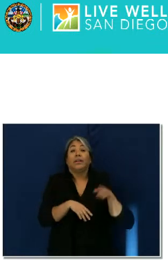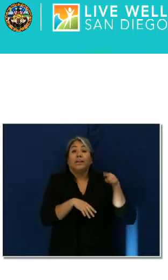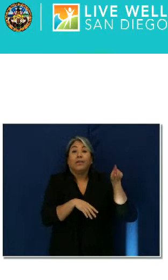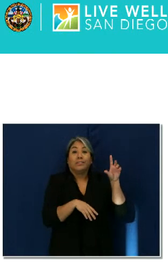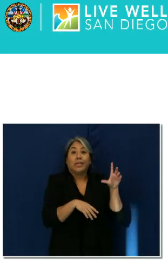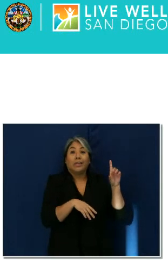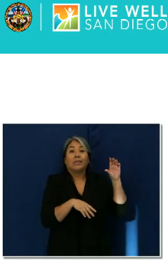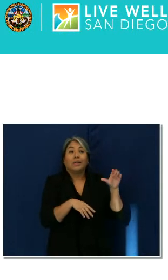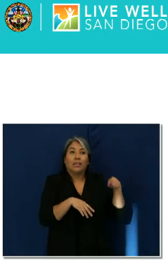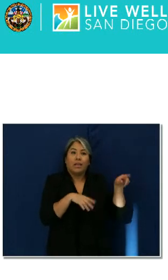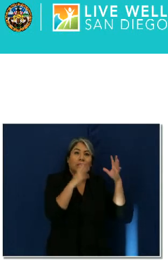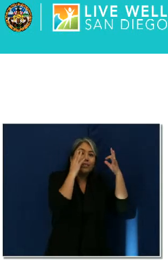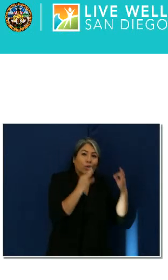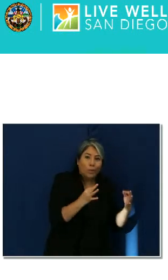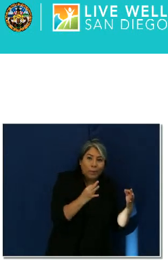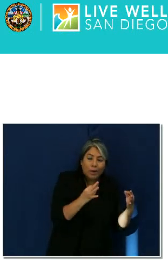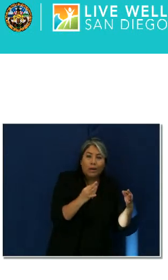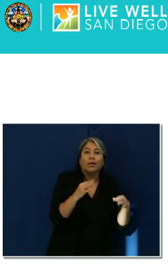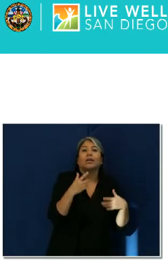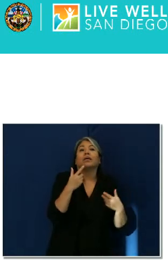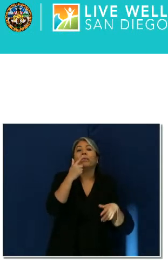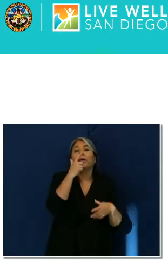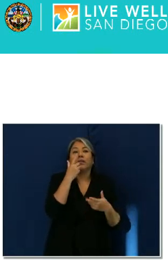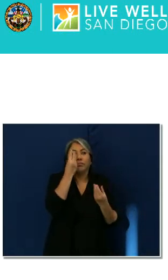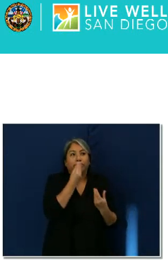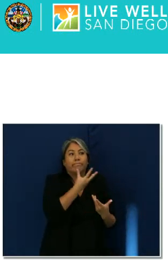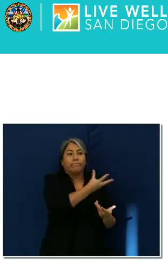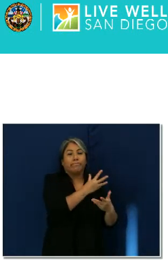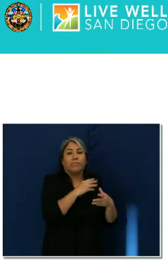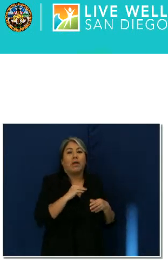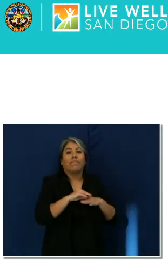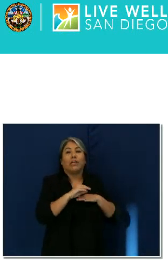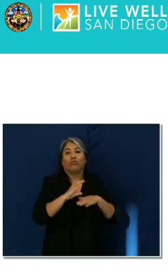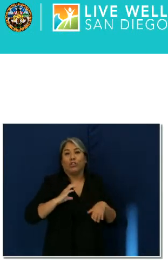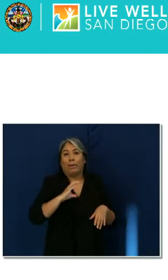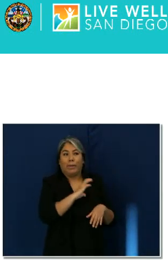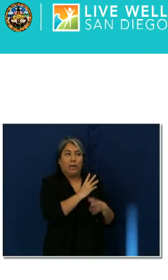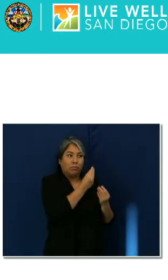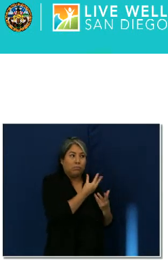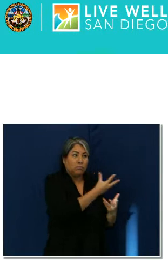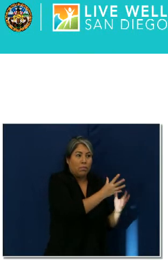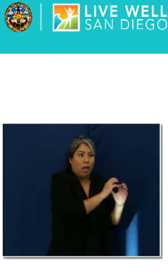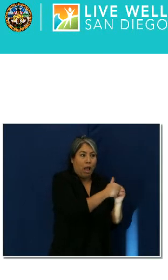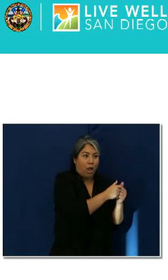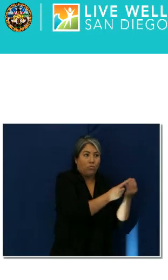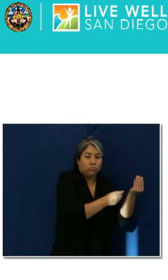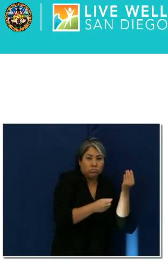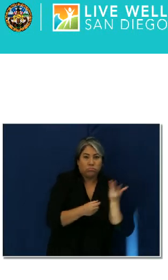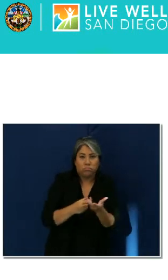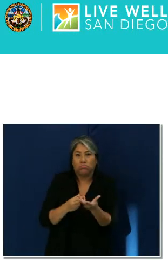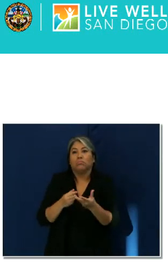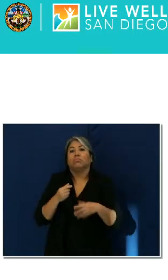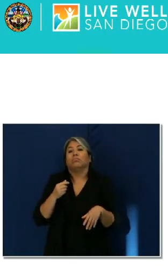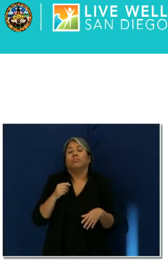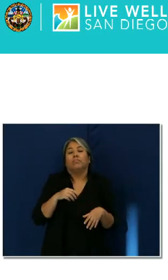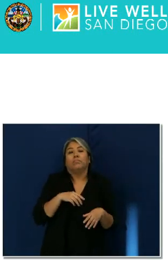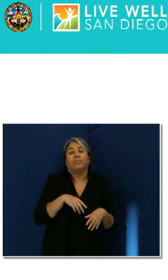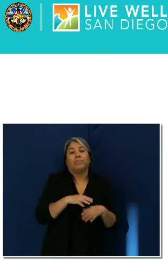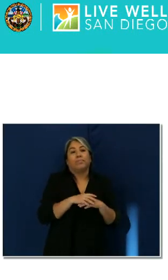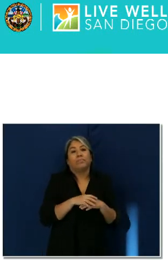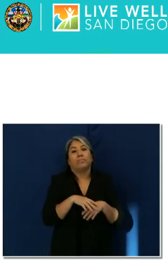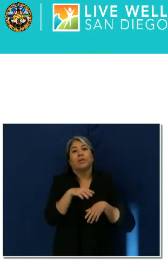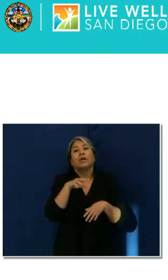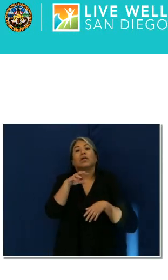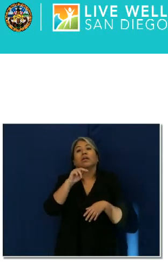CDC based on recommendations from the Advisory Committee on Immunization Practices and the National Academies